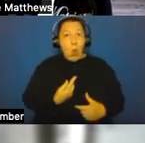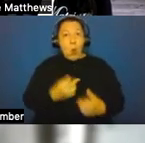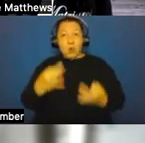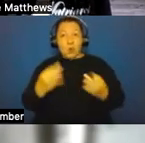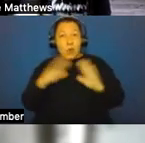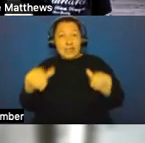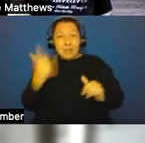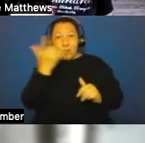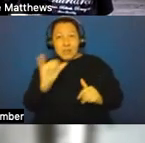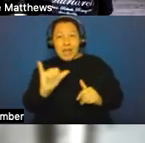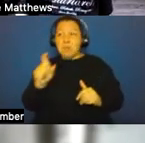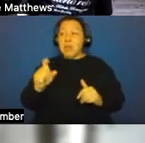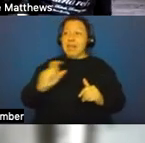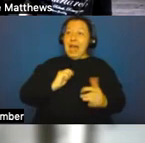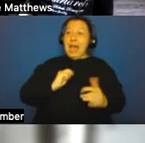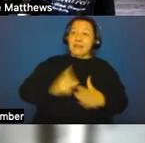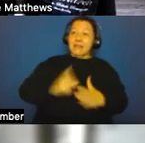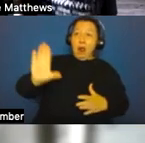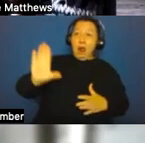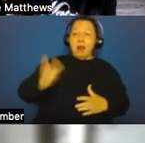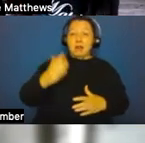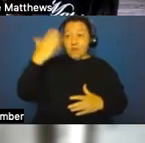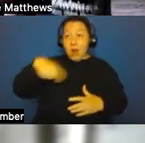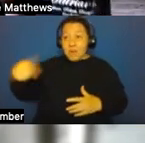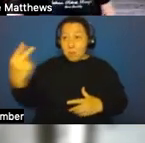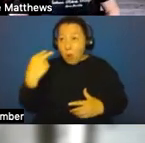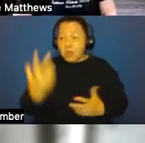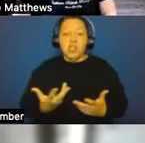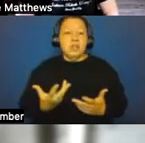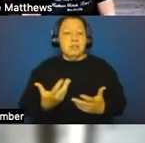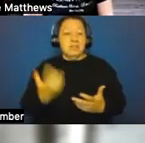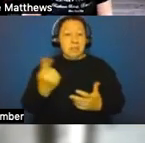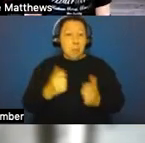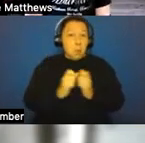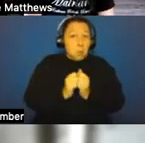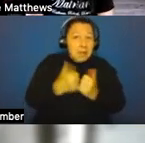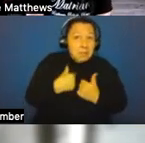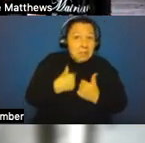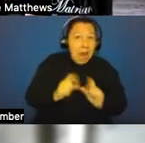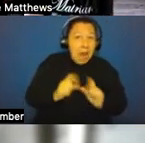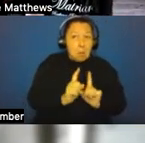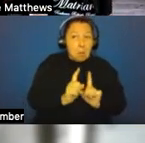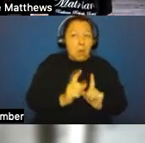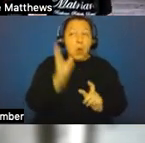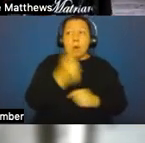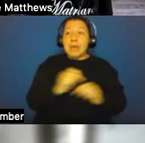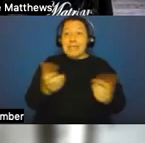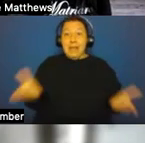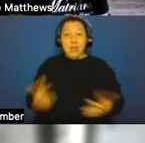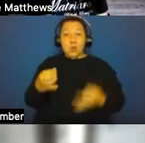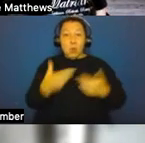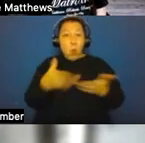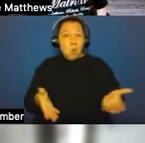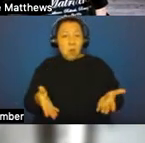him? Can I have someone with me? Am I going to be safe in the courtroom? All of these things,